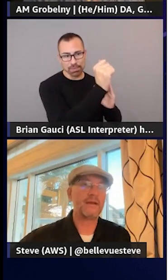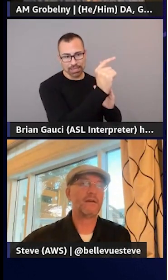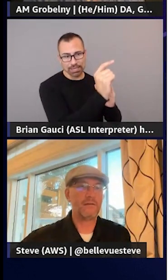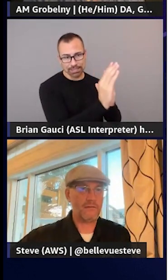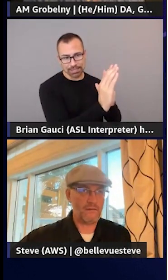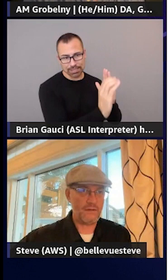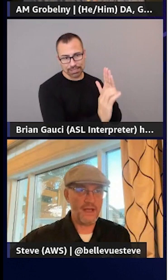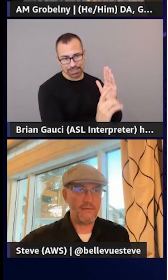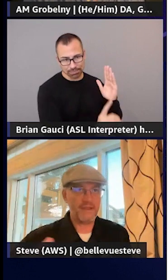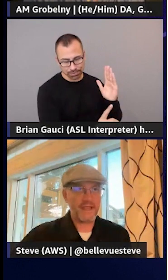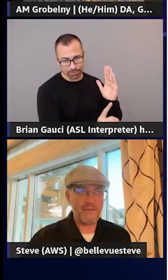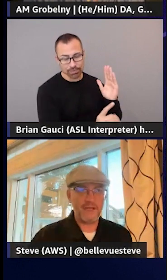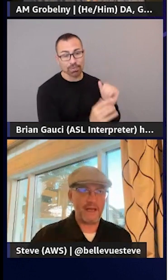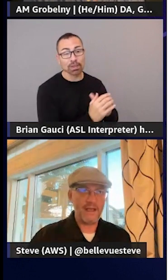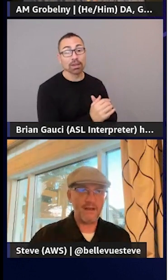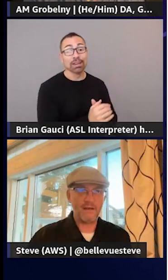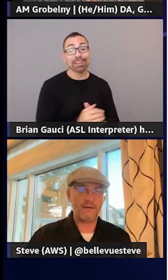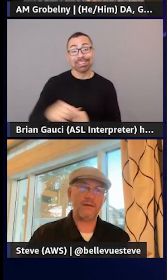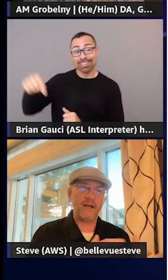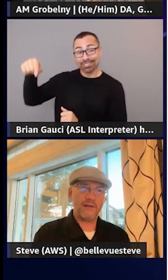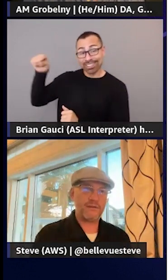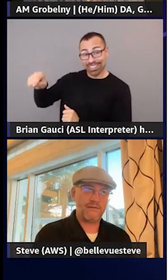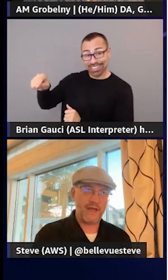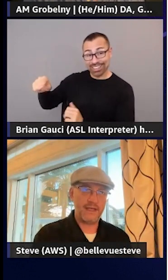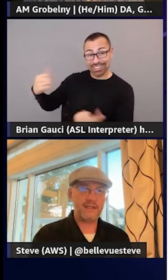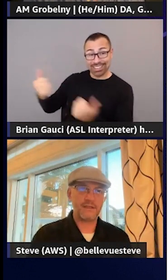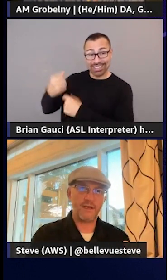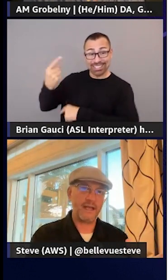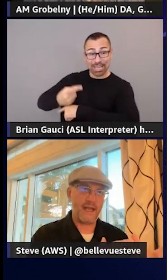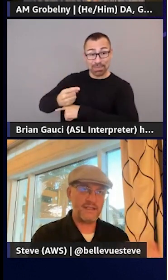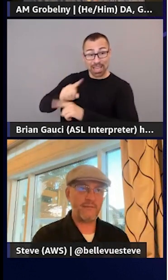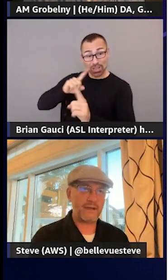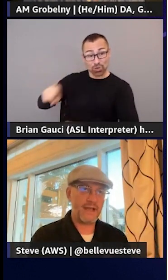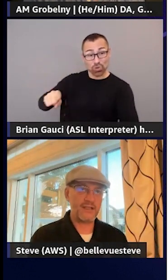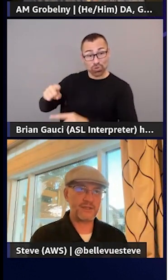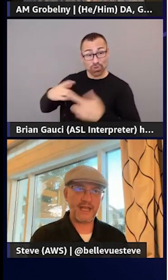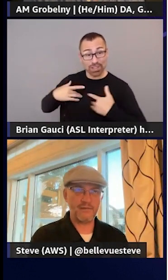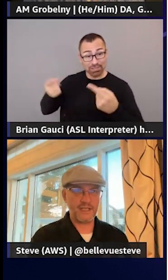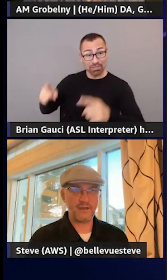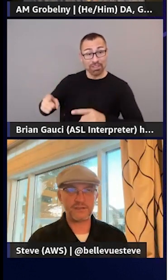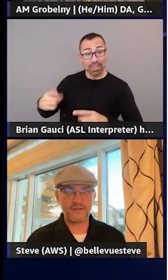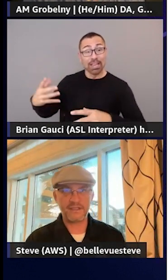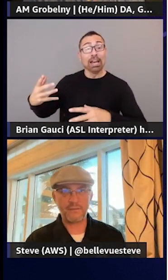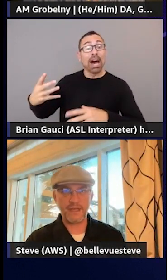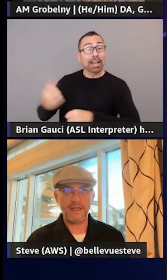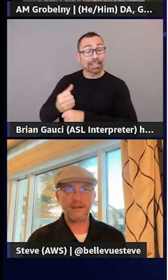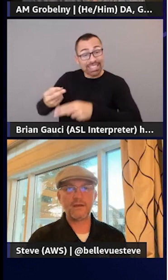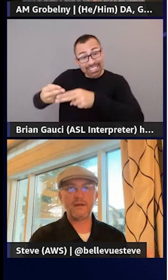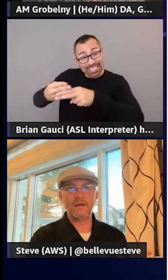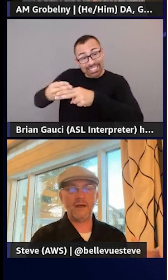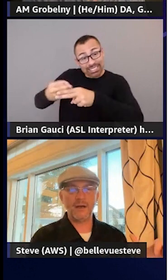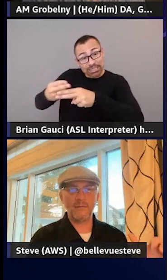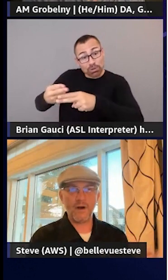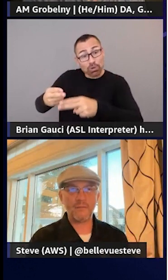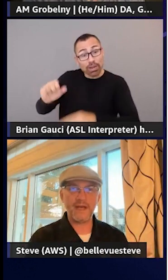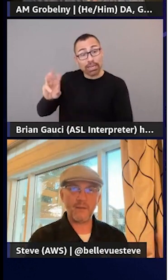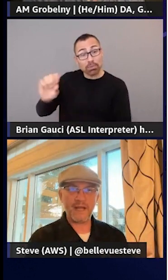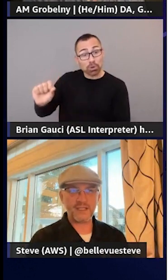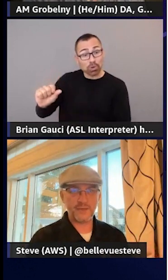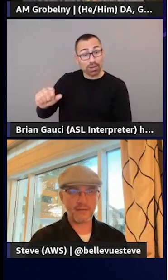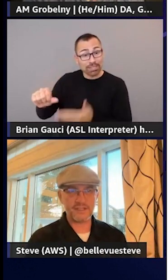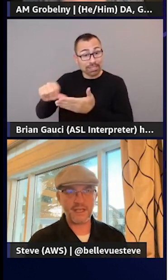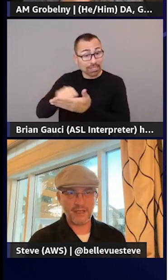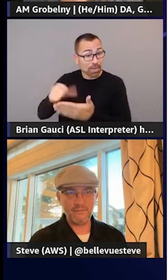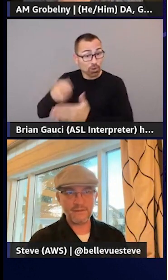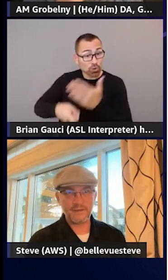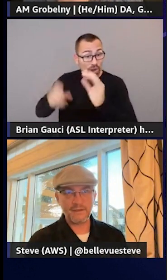B. With a game day, I go to an event, I get a temporary AWS account, it costs nothing to me. While I'm there, I play as